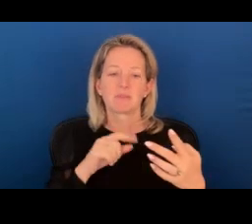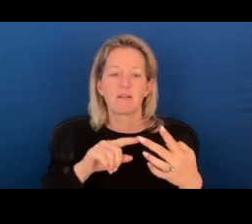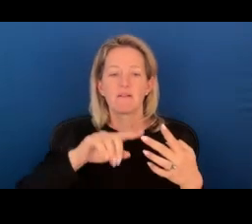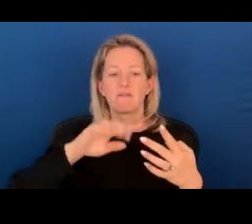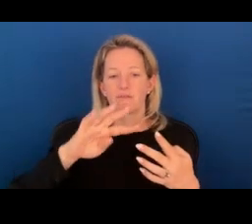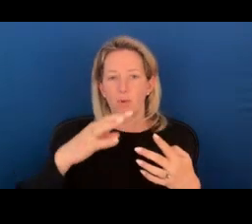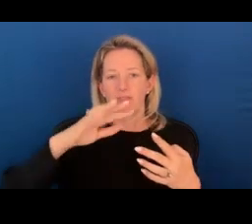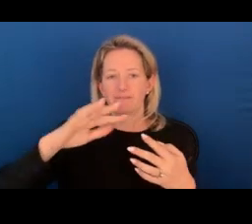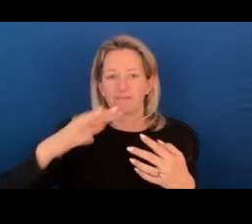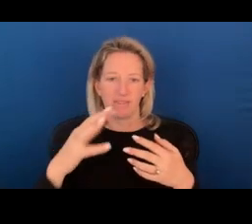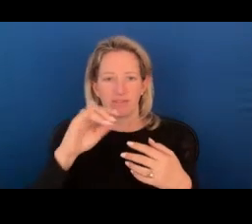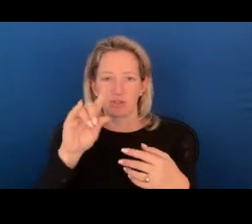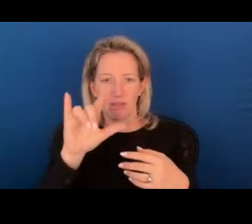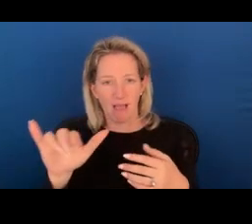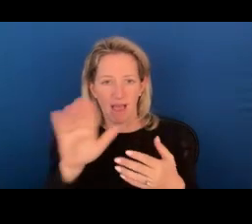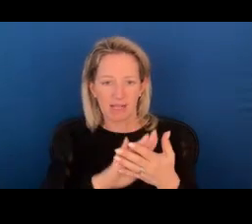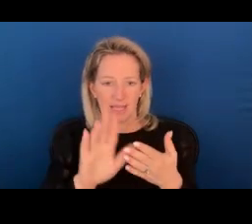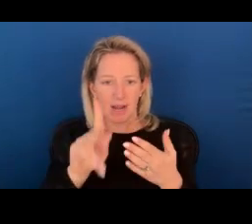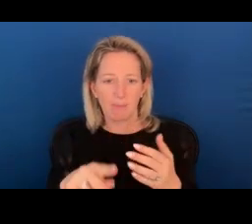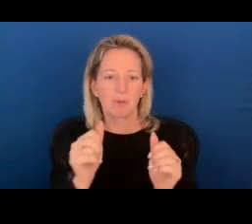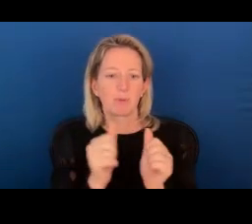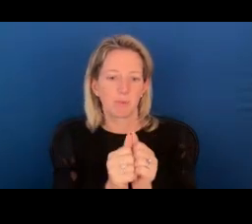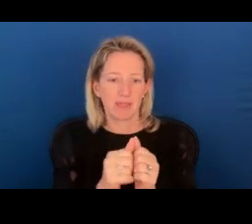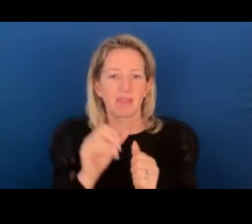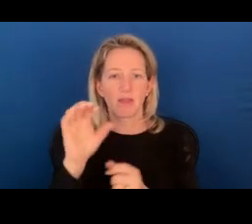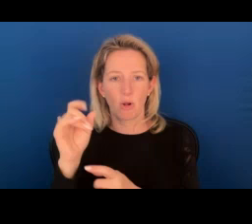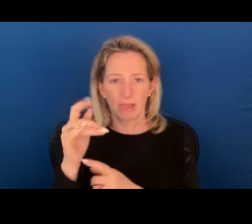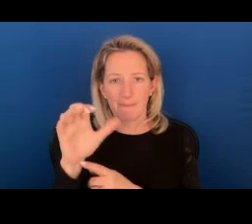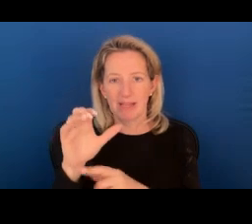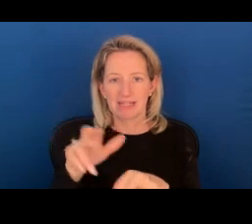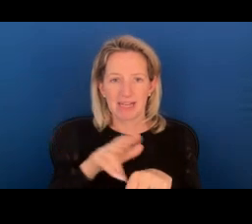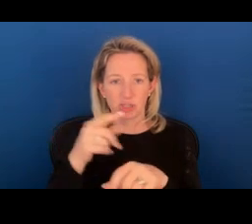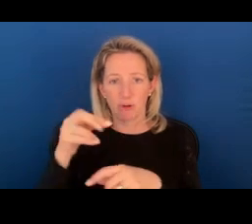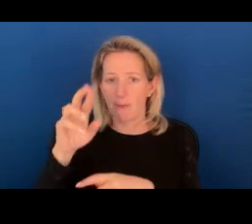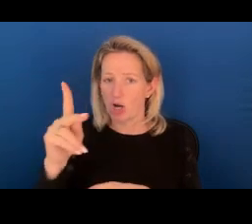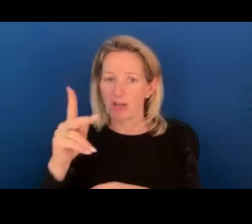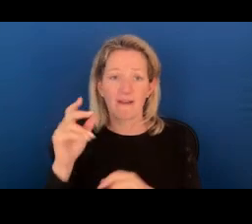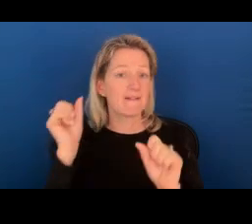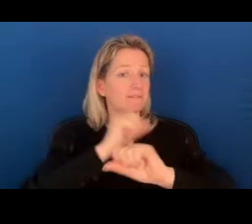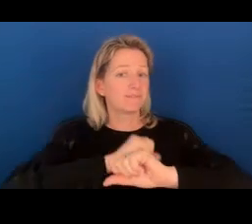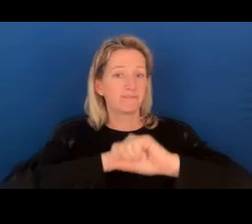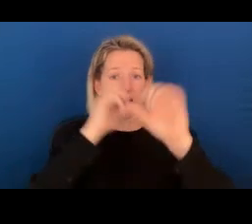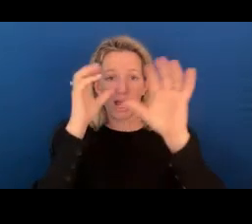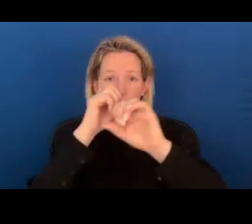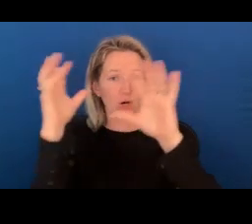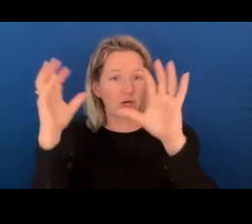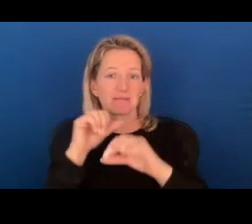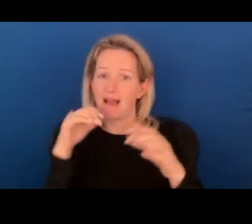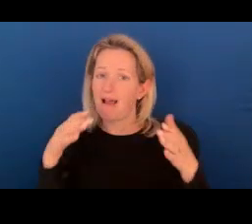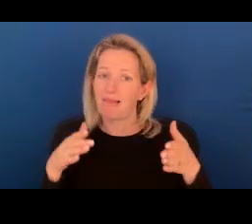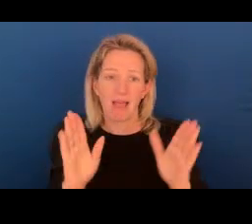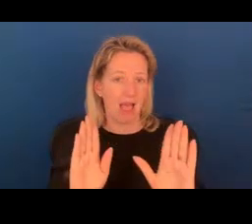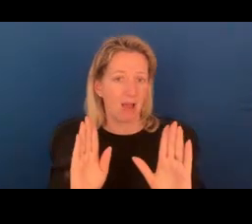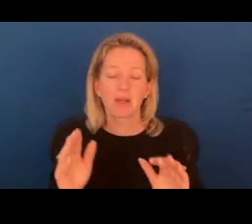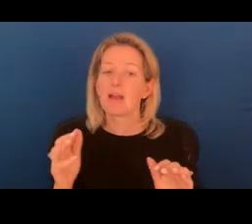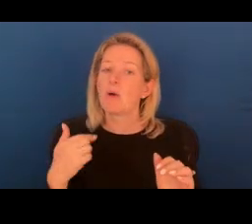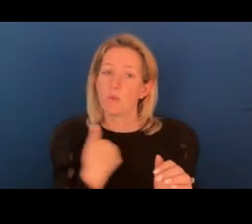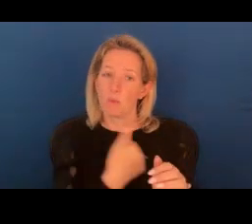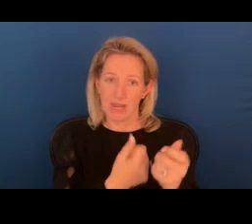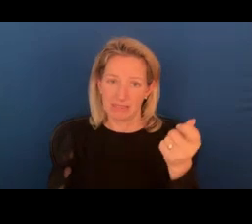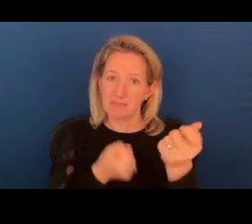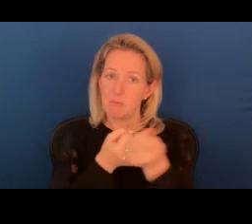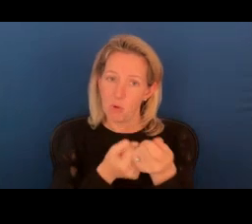Coast within Olympic National Park. Fireworks aren't allowed. I do support the tribal nations in their